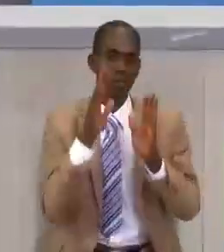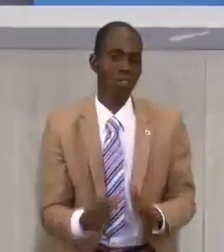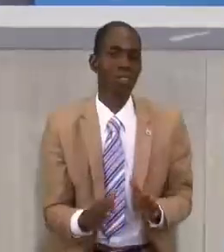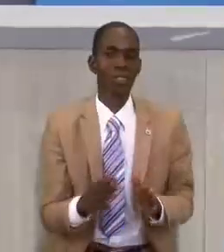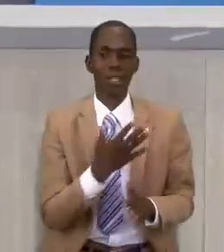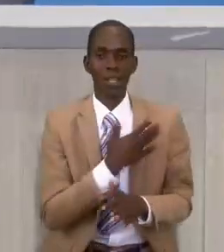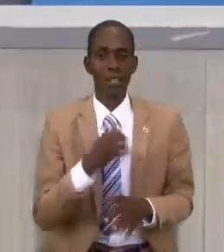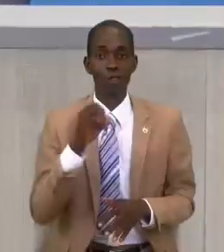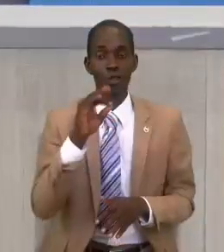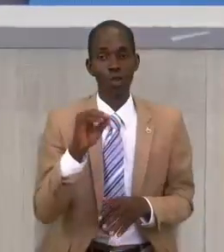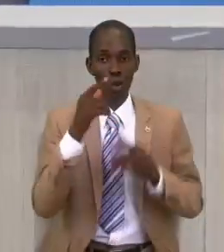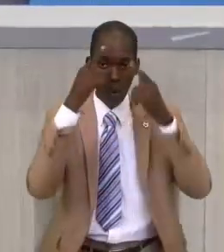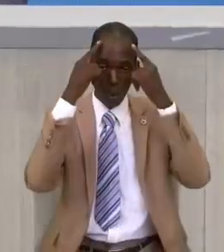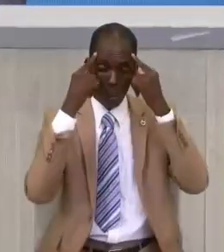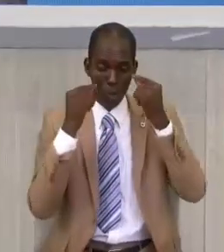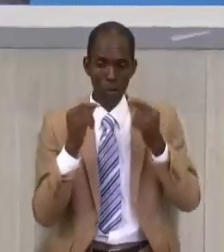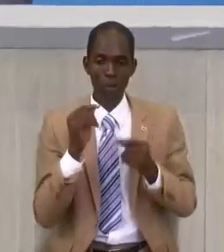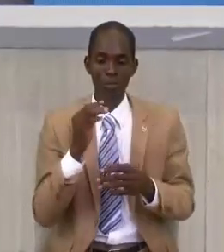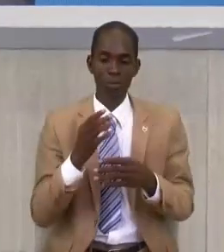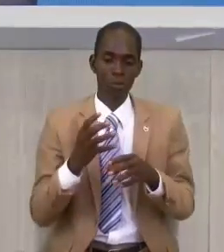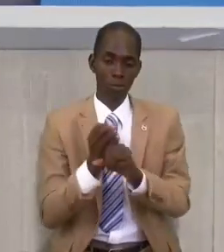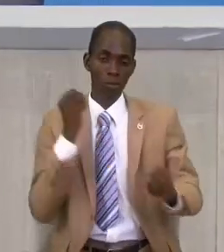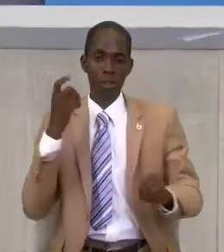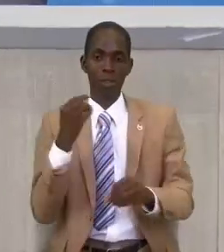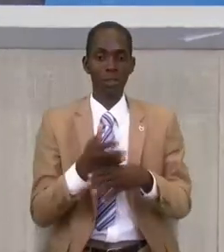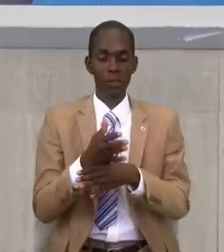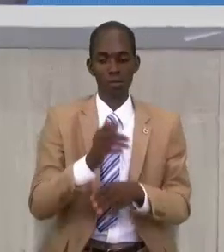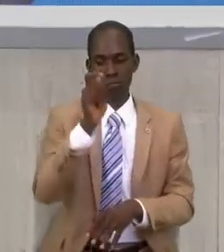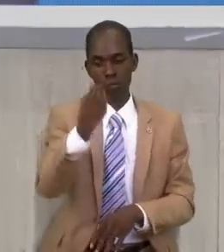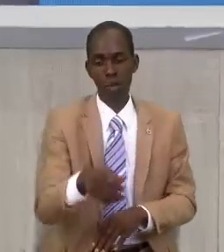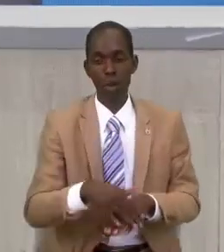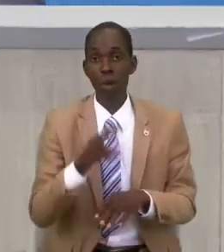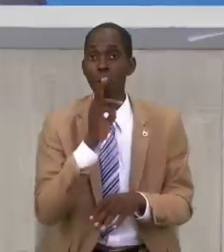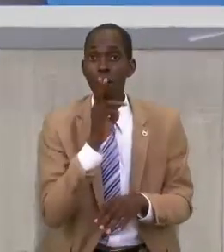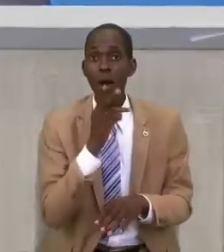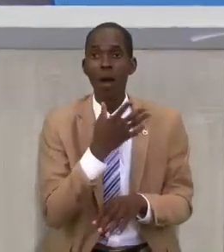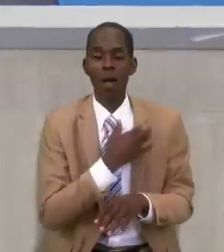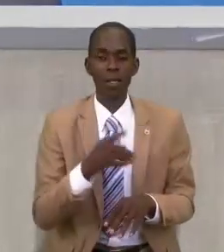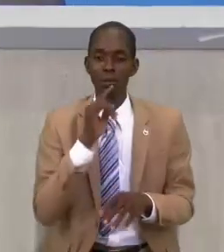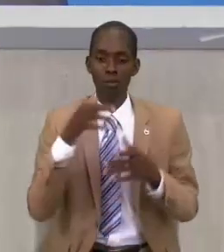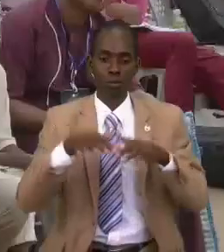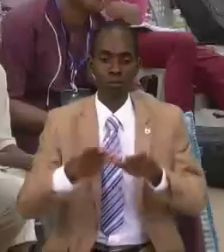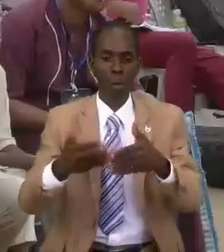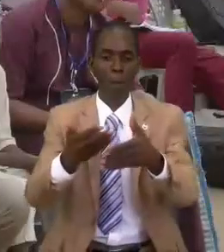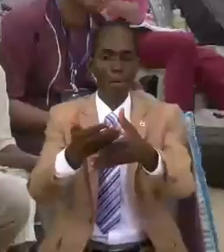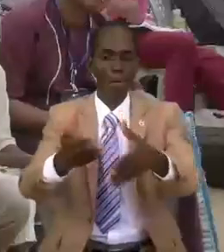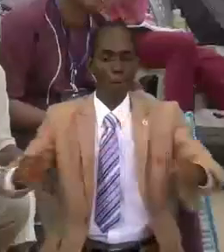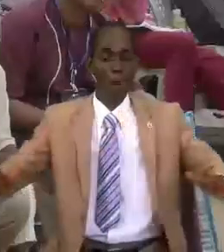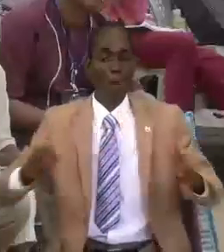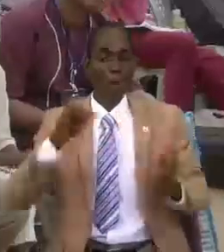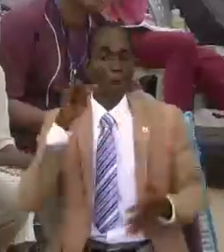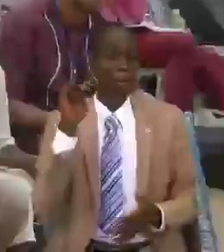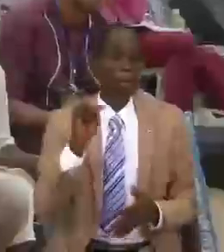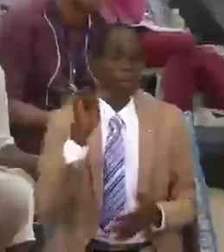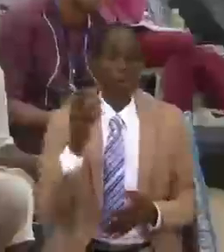parted, and the children of Israel, millions of them, they went over the Red Sea. Oh,